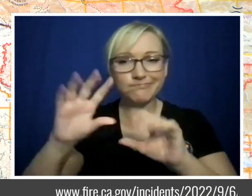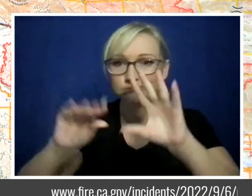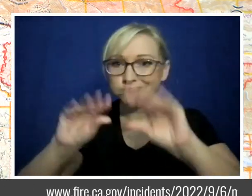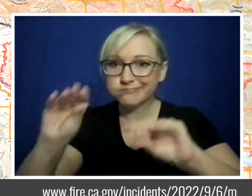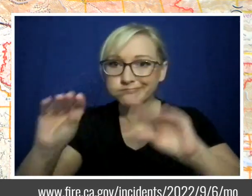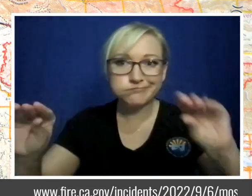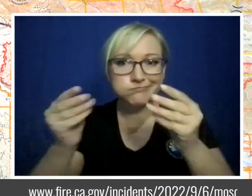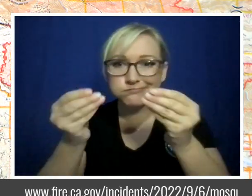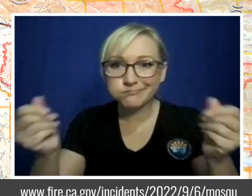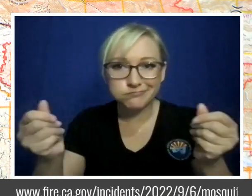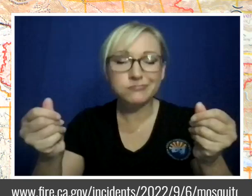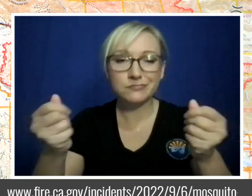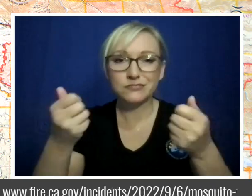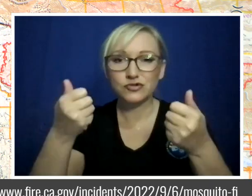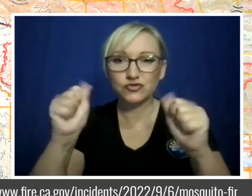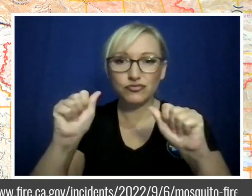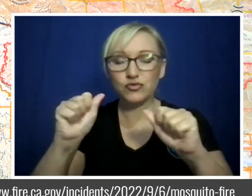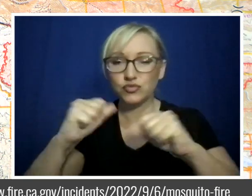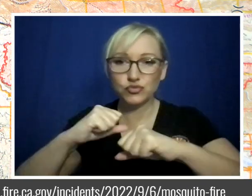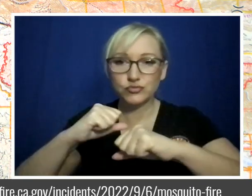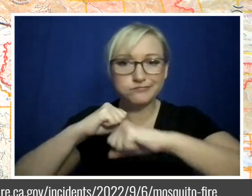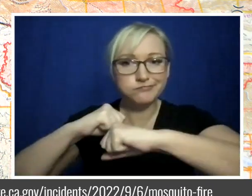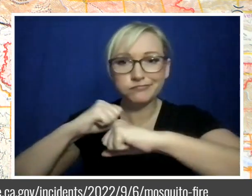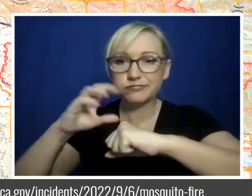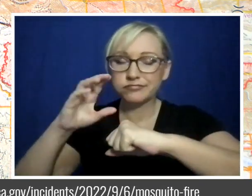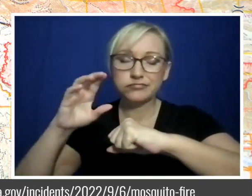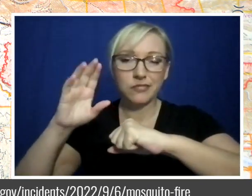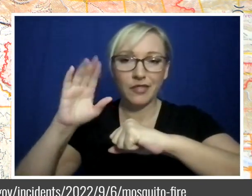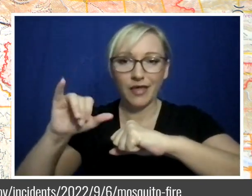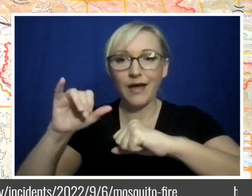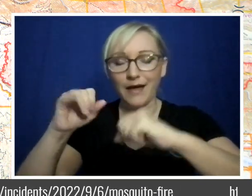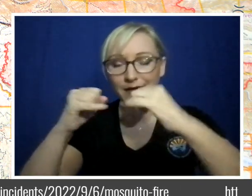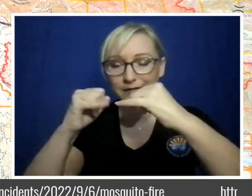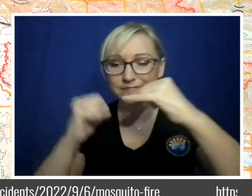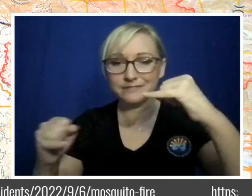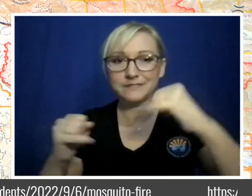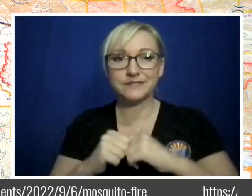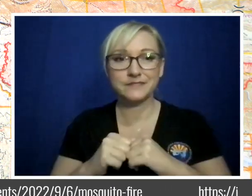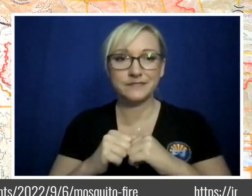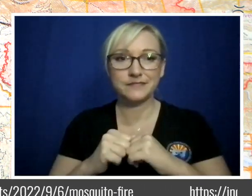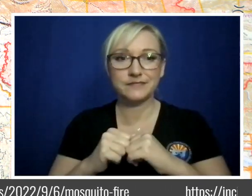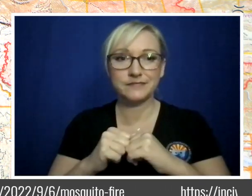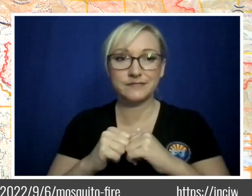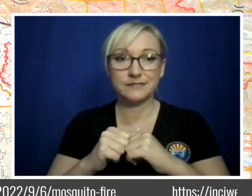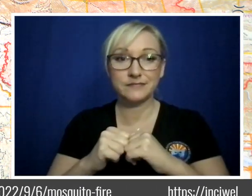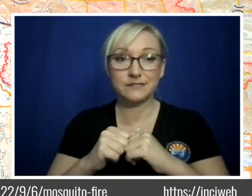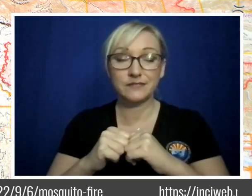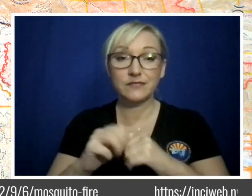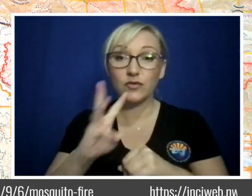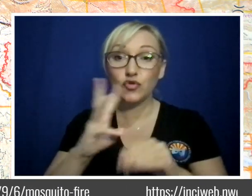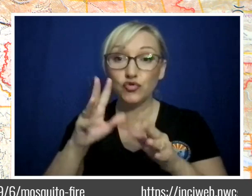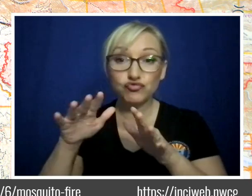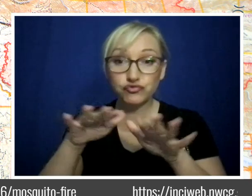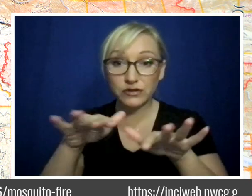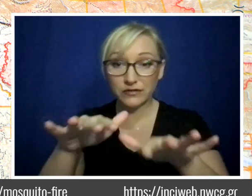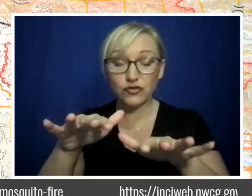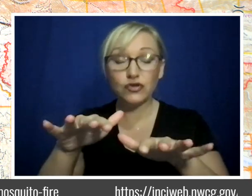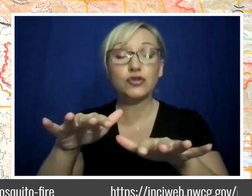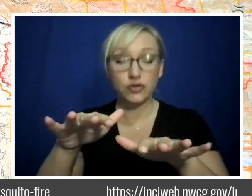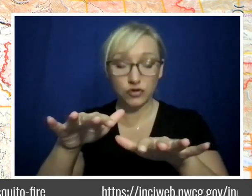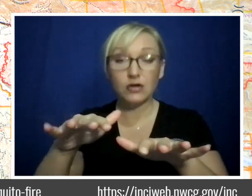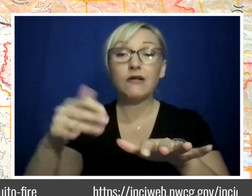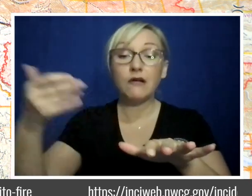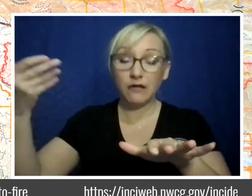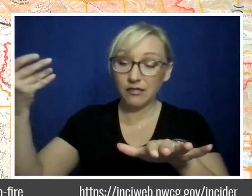edge. Across the river, yesterday we were able to bring the fire down to the river again off of